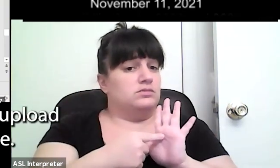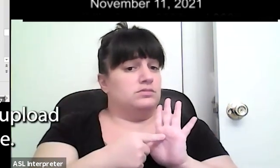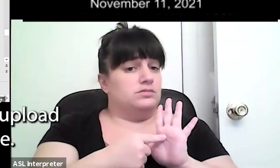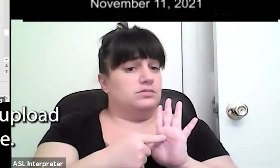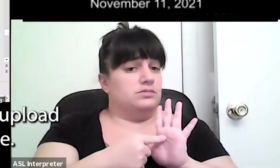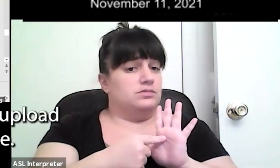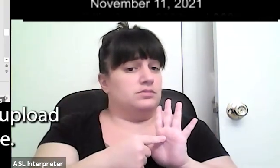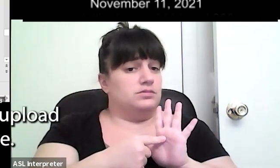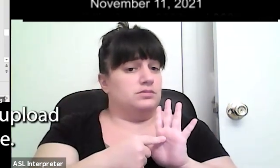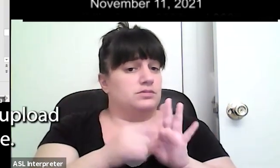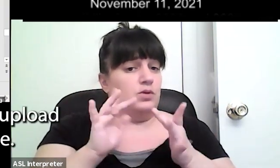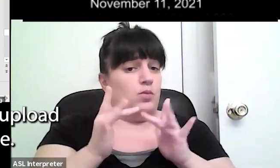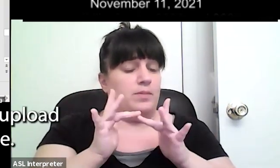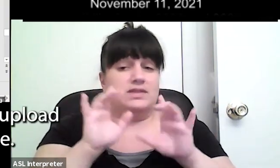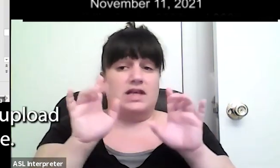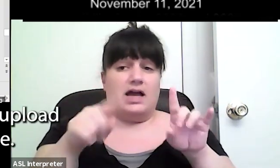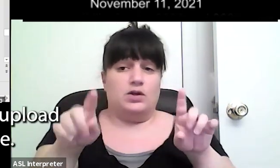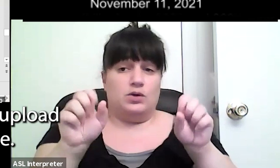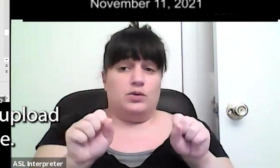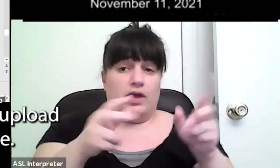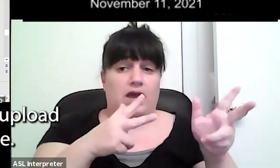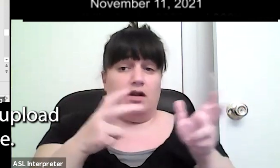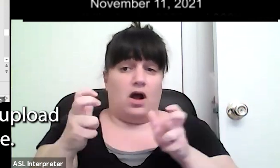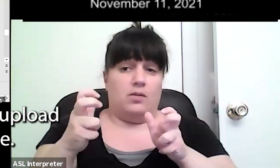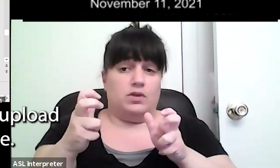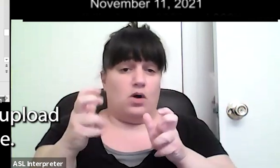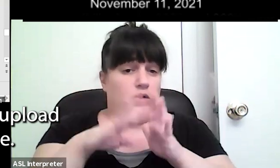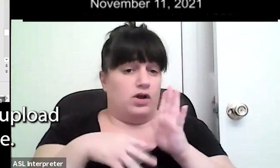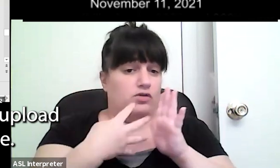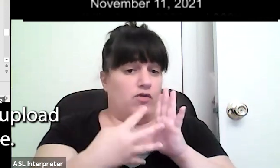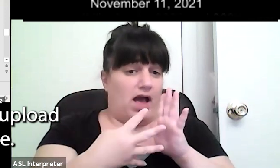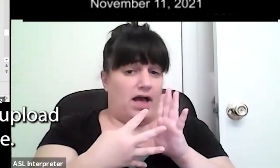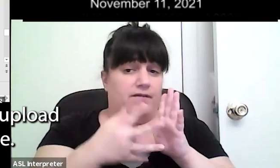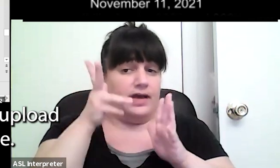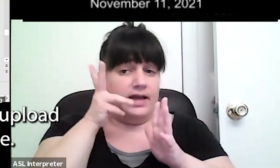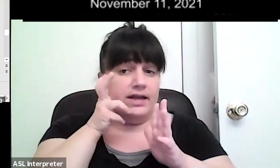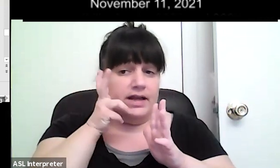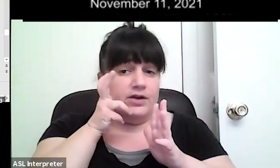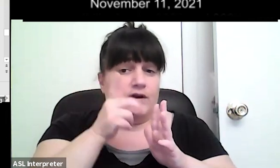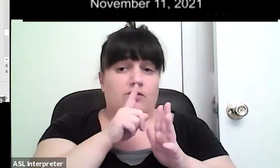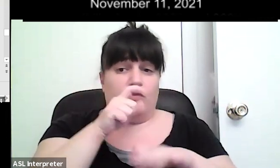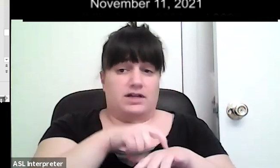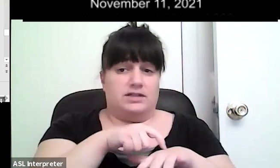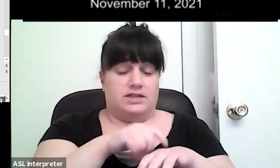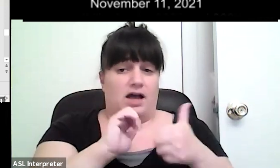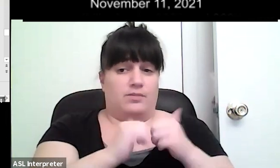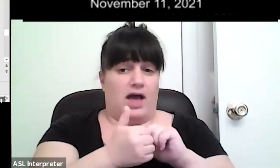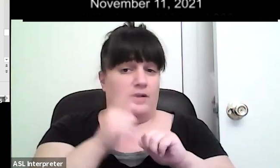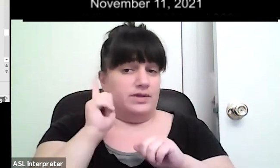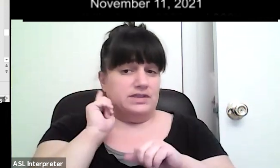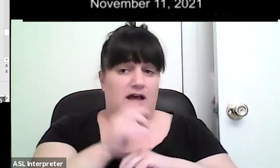there is this website where you can upload a graph and hear it in real time how it